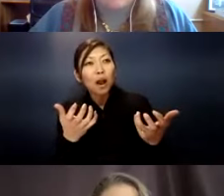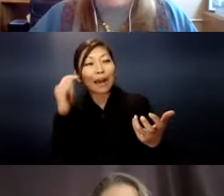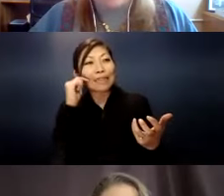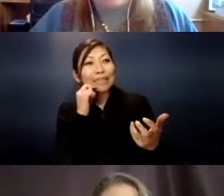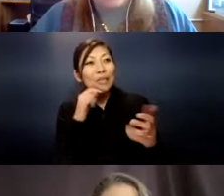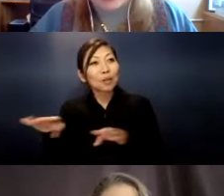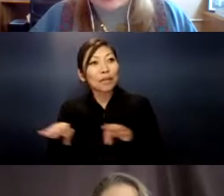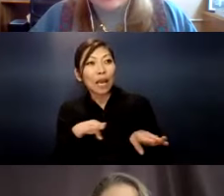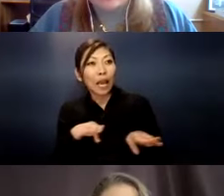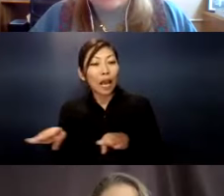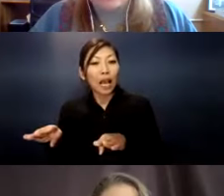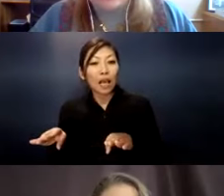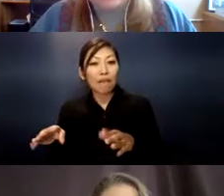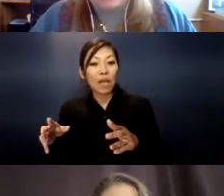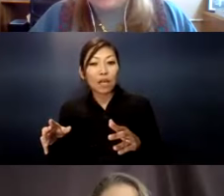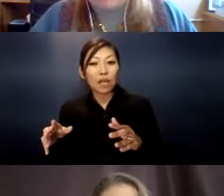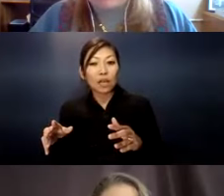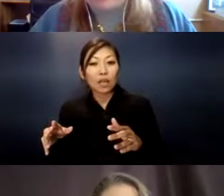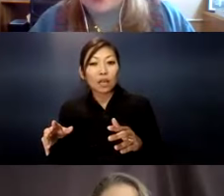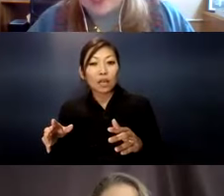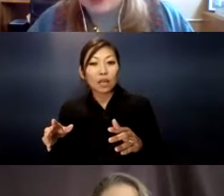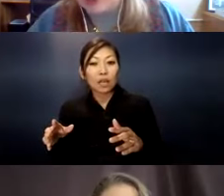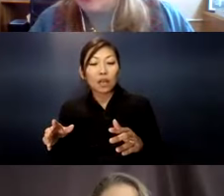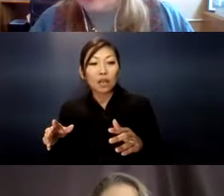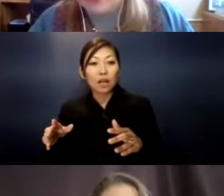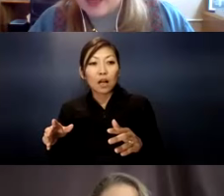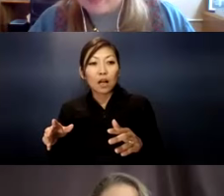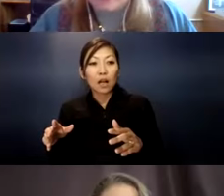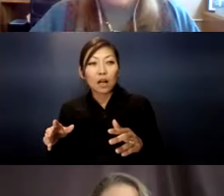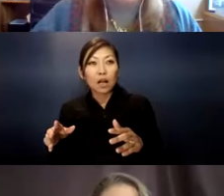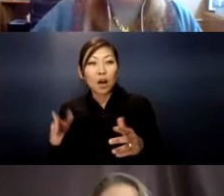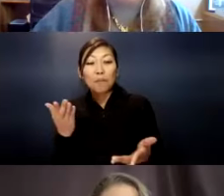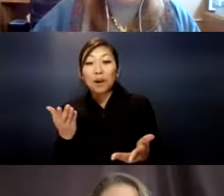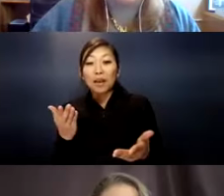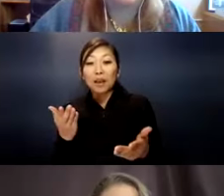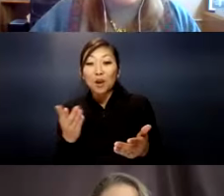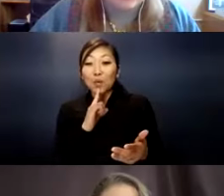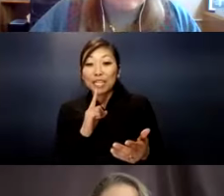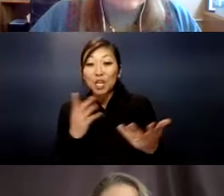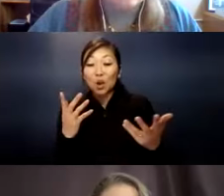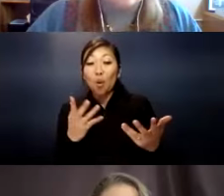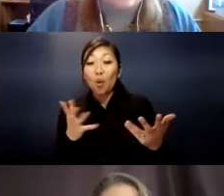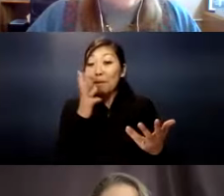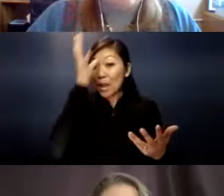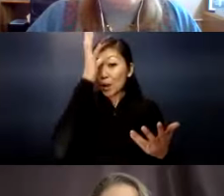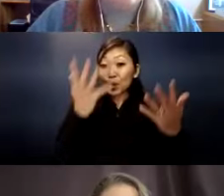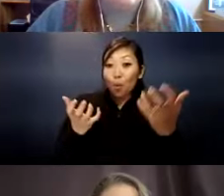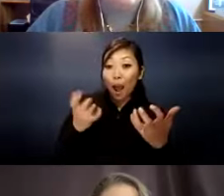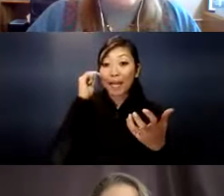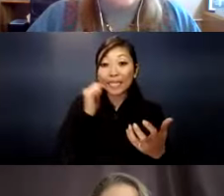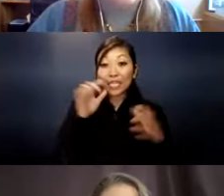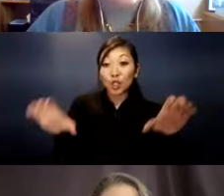to behave is probably not going to be in line with what they actually do or behave or how they actually behave.